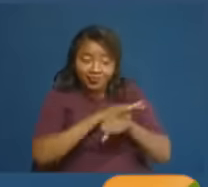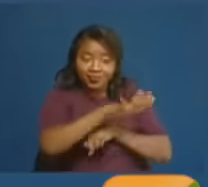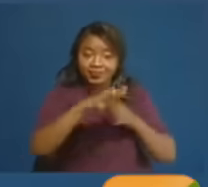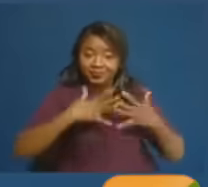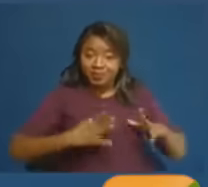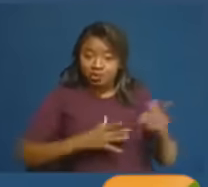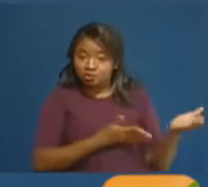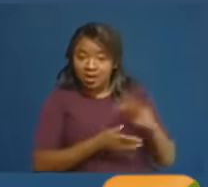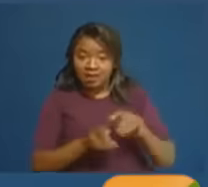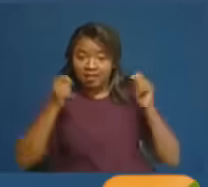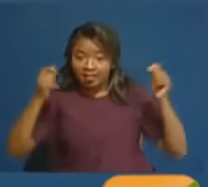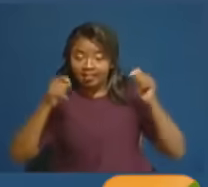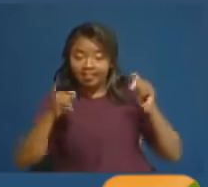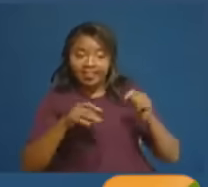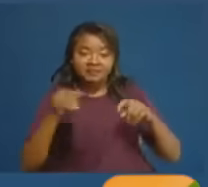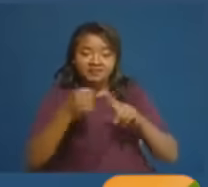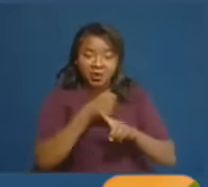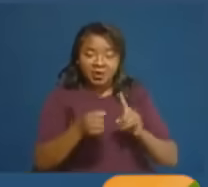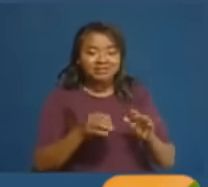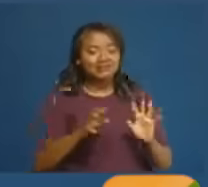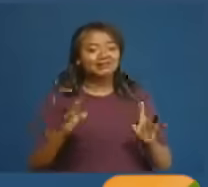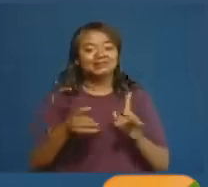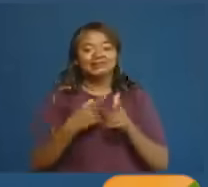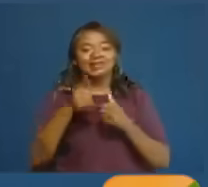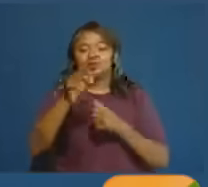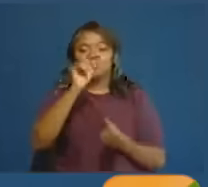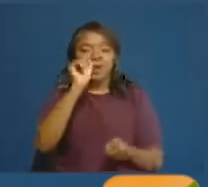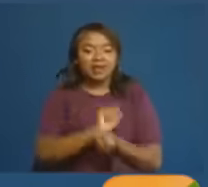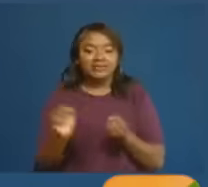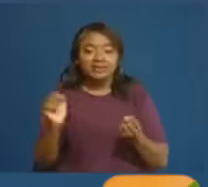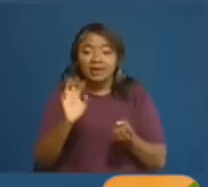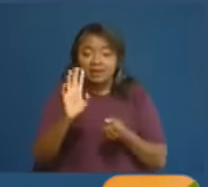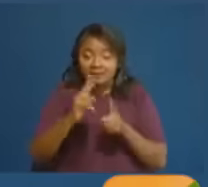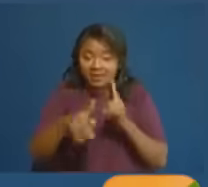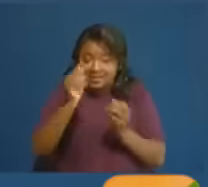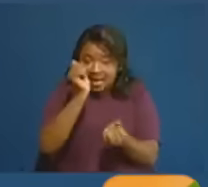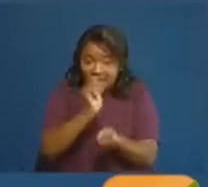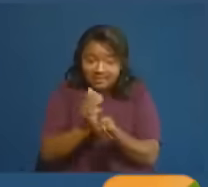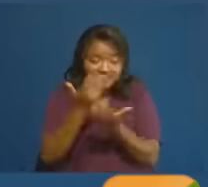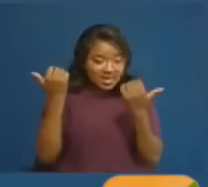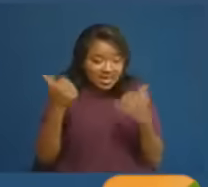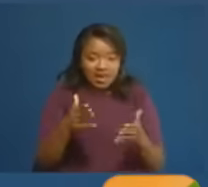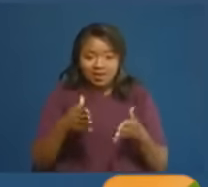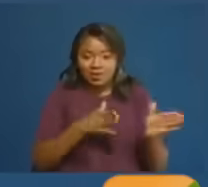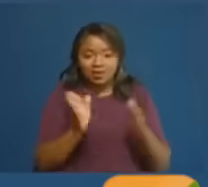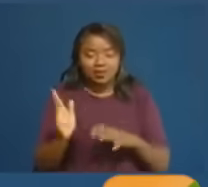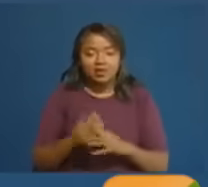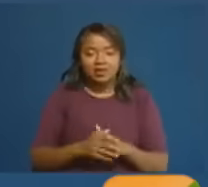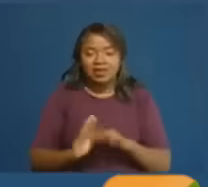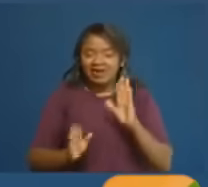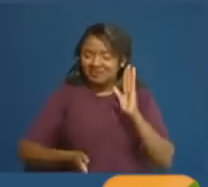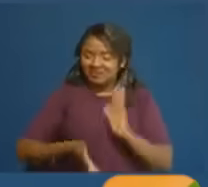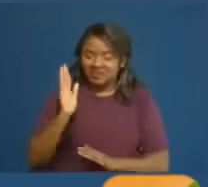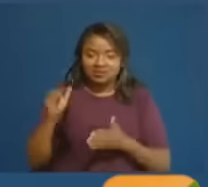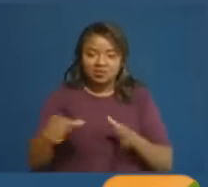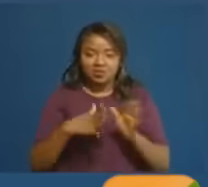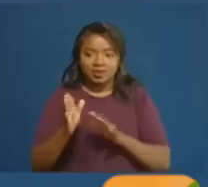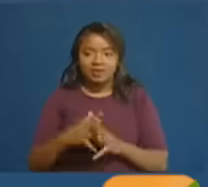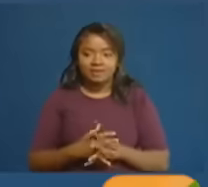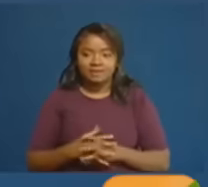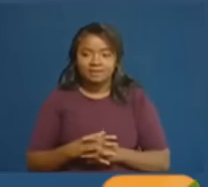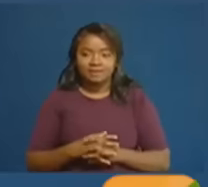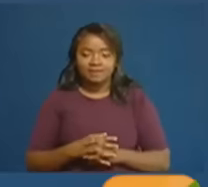In any manner, in the fastest way possible, and perhaps in a manner that prevents